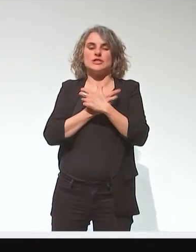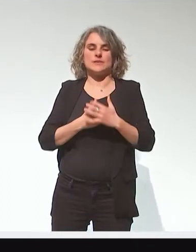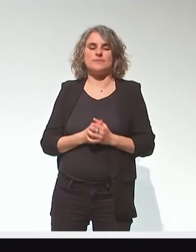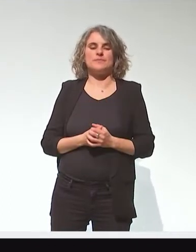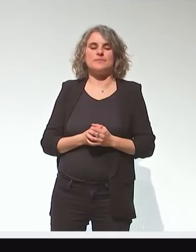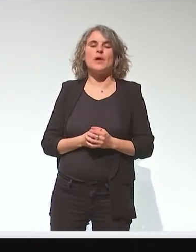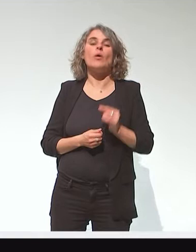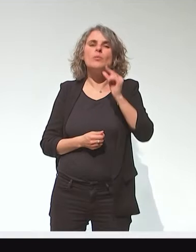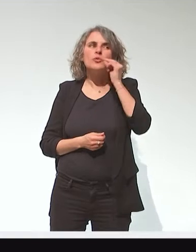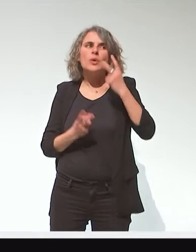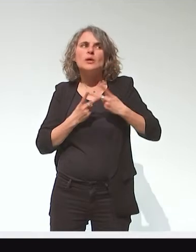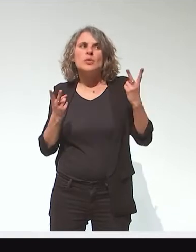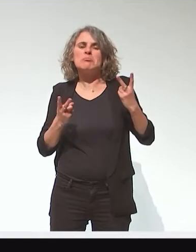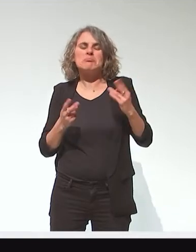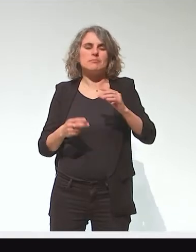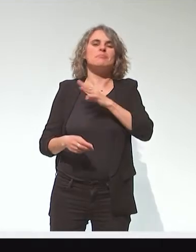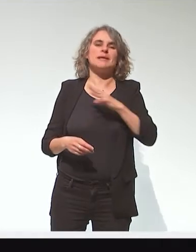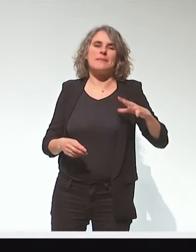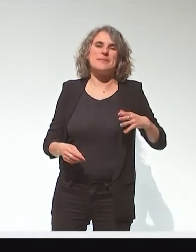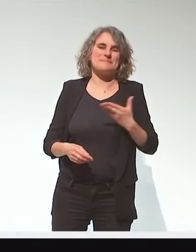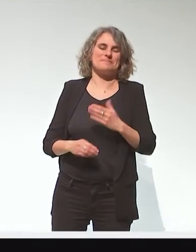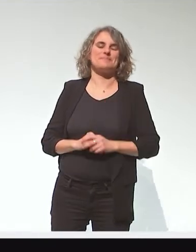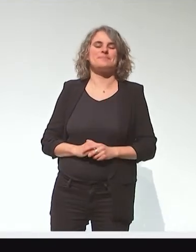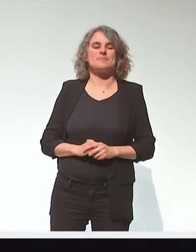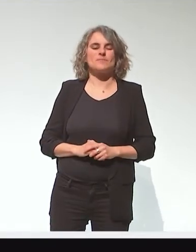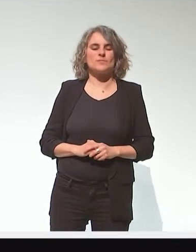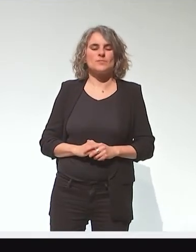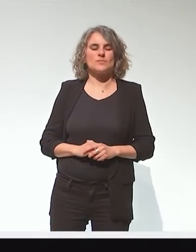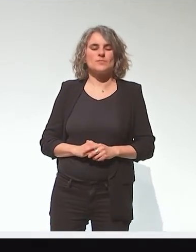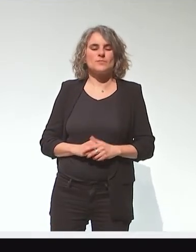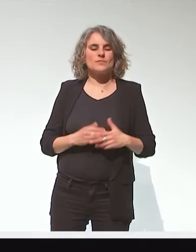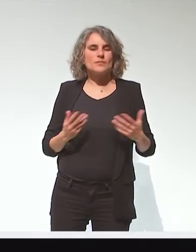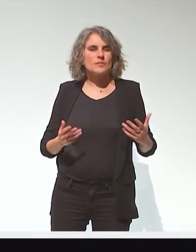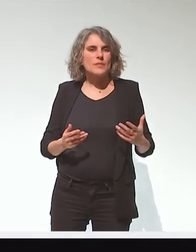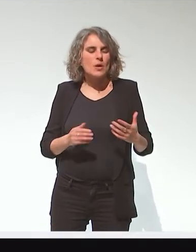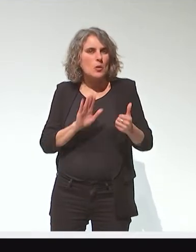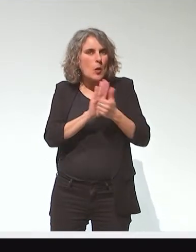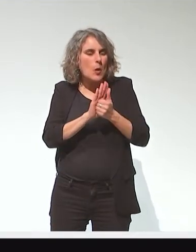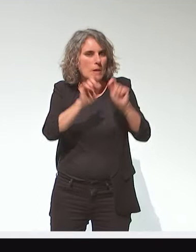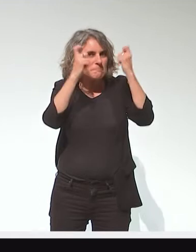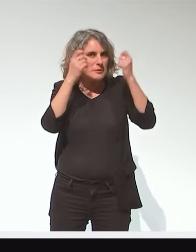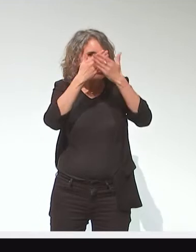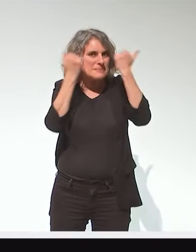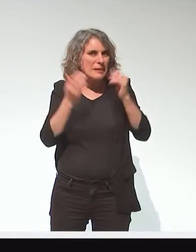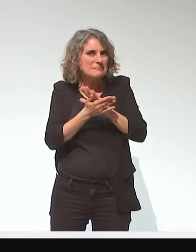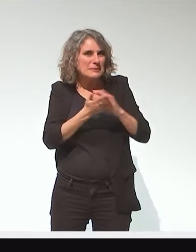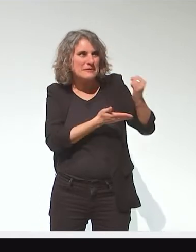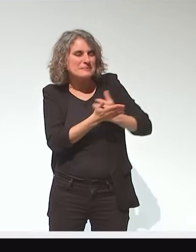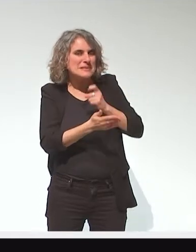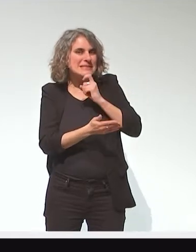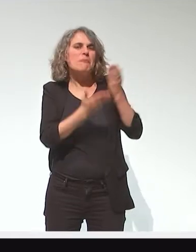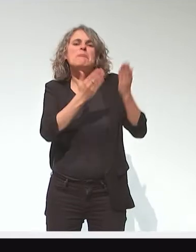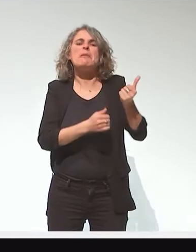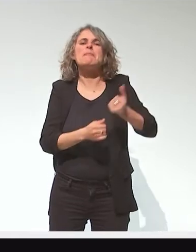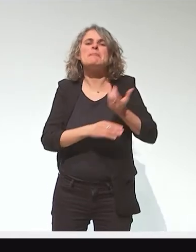now. Not with the initial gentleman that was announced, but with you, Sabine. I haven't been given your job